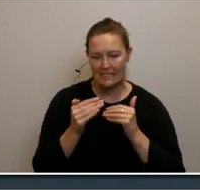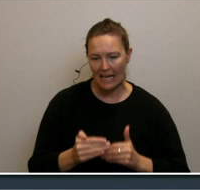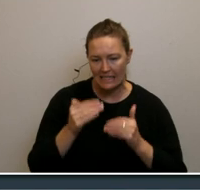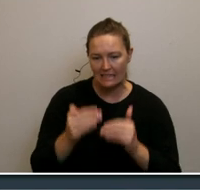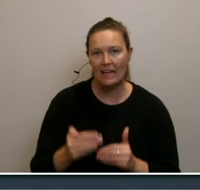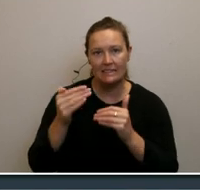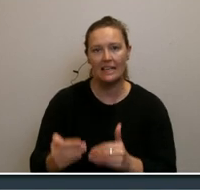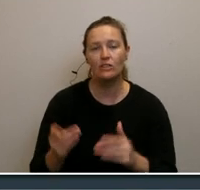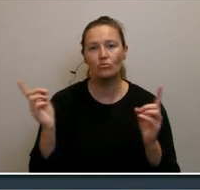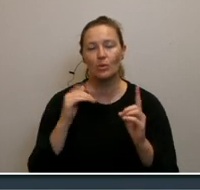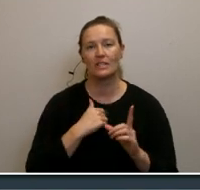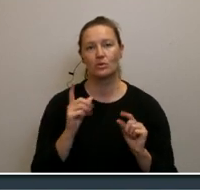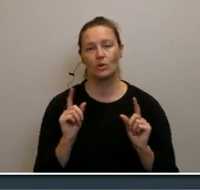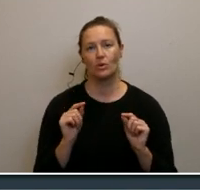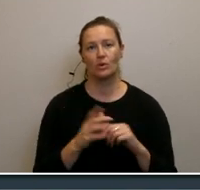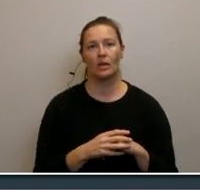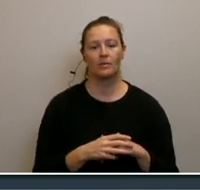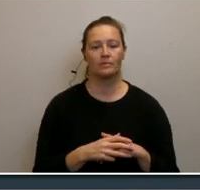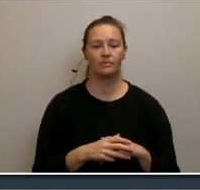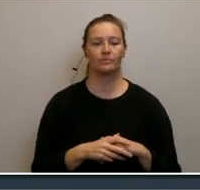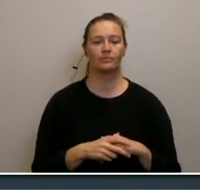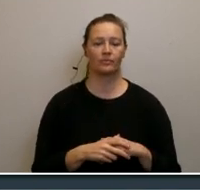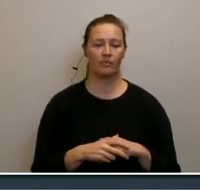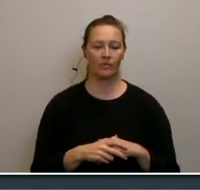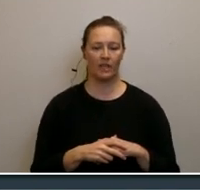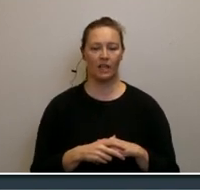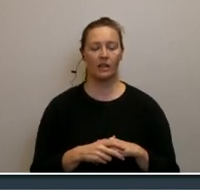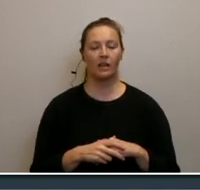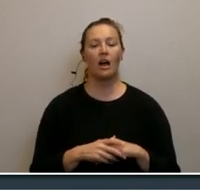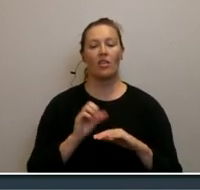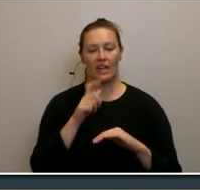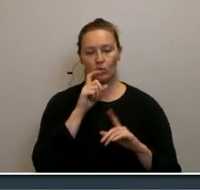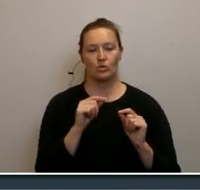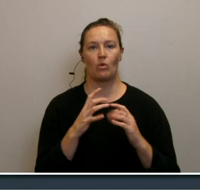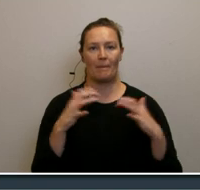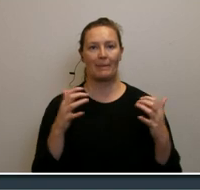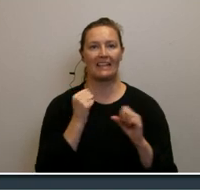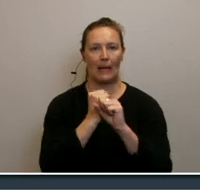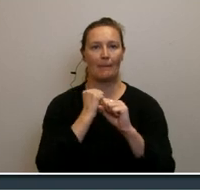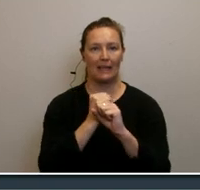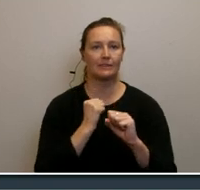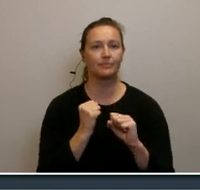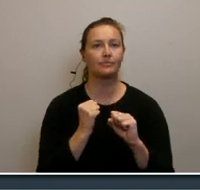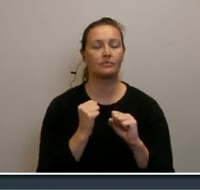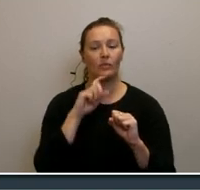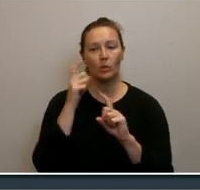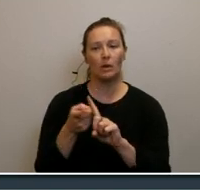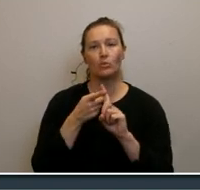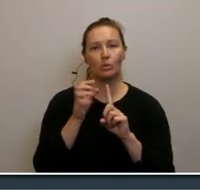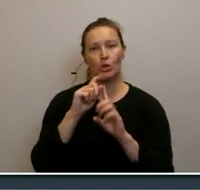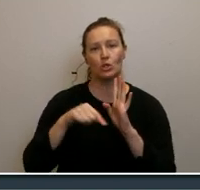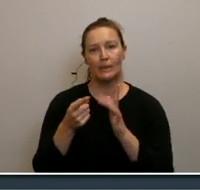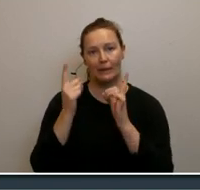but that's the next step we'll go to before we then proceed to a public campaign. Obviously, employ a project manager and